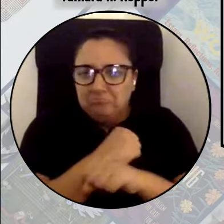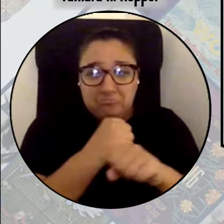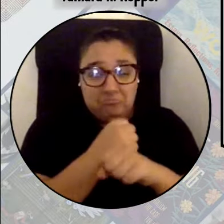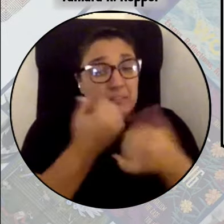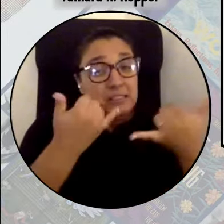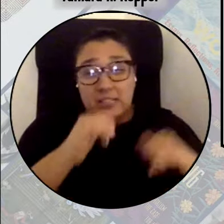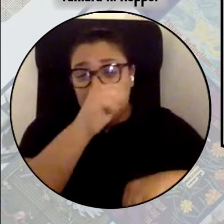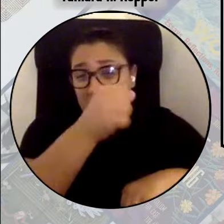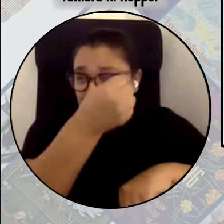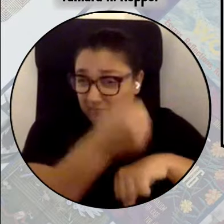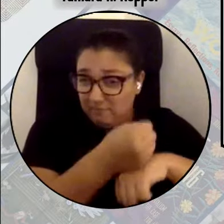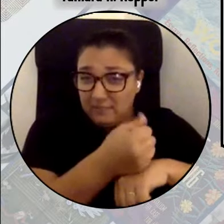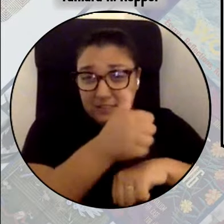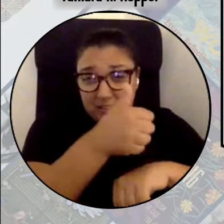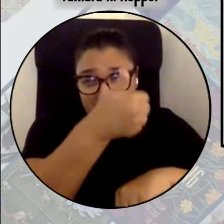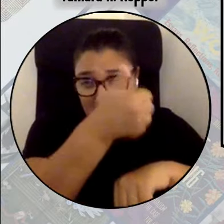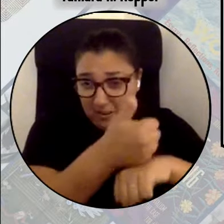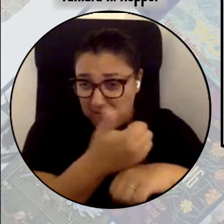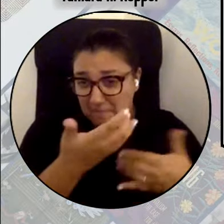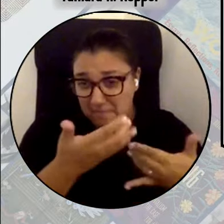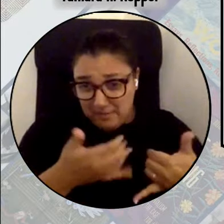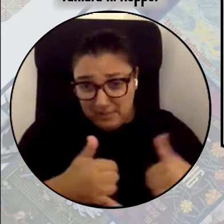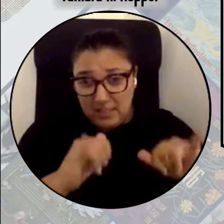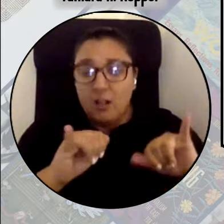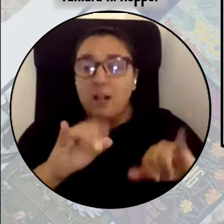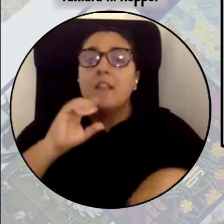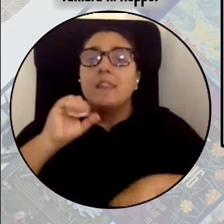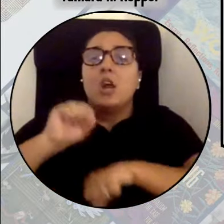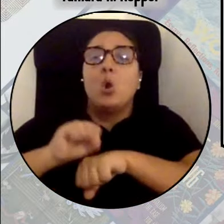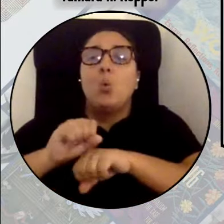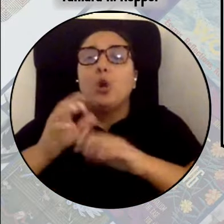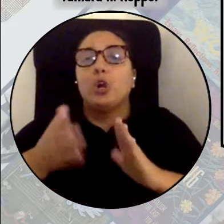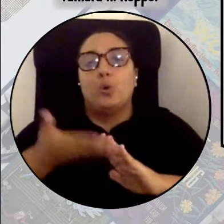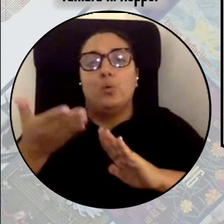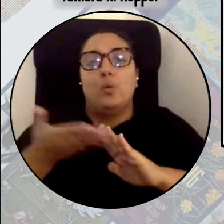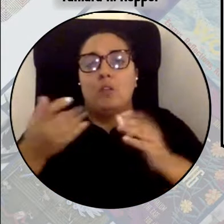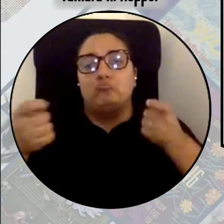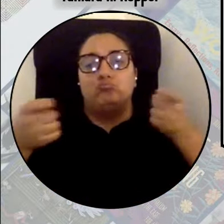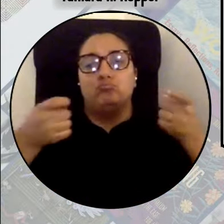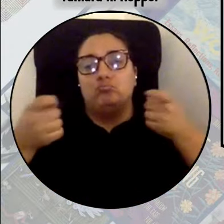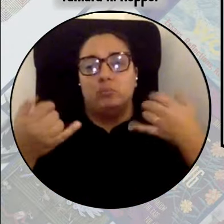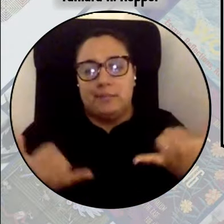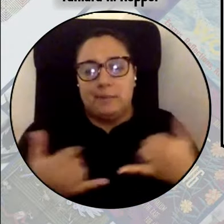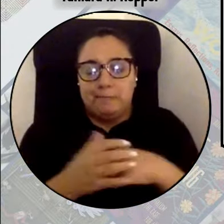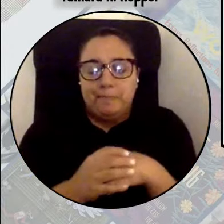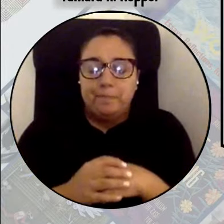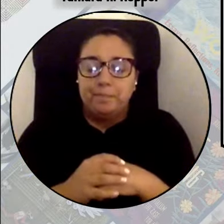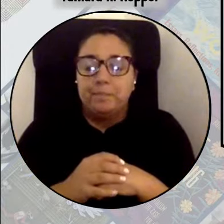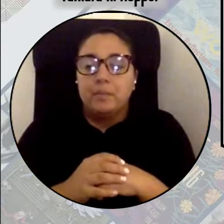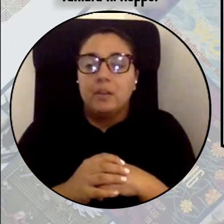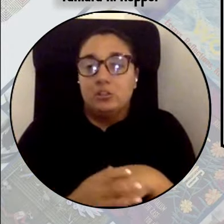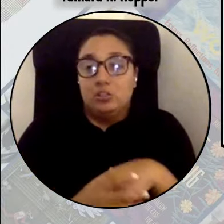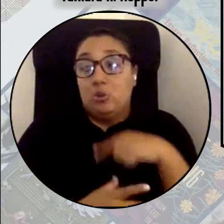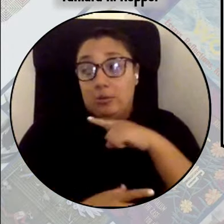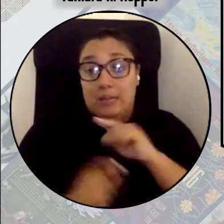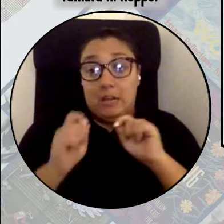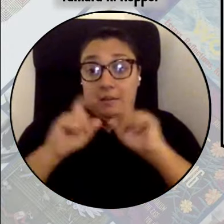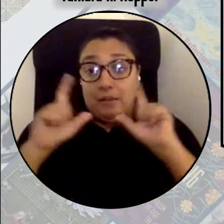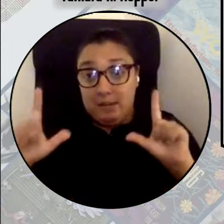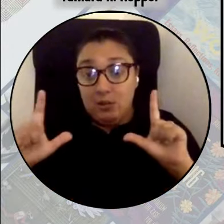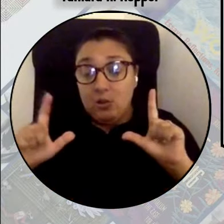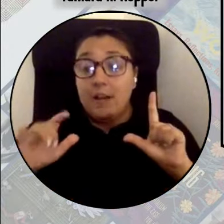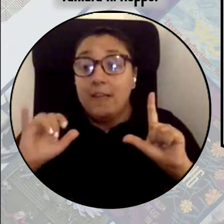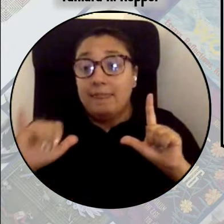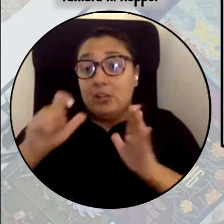Okay. And they're worker run now. So here, this is an article about kind of